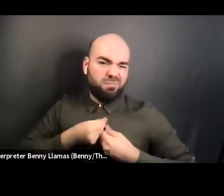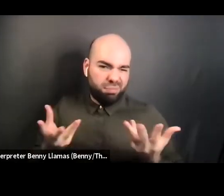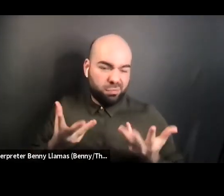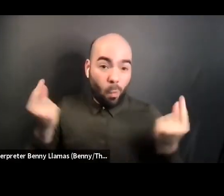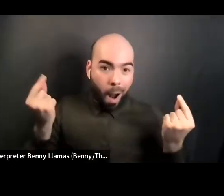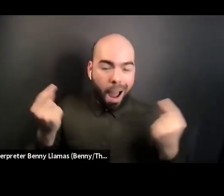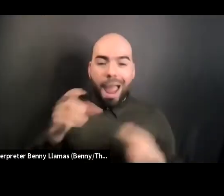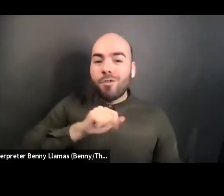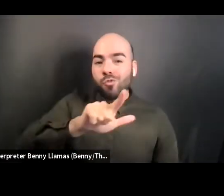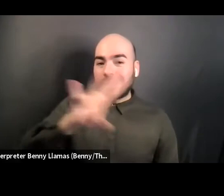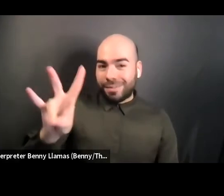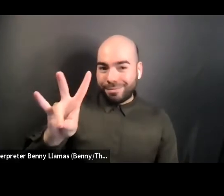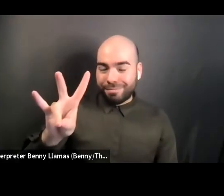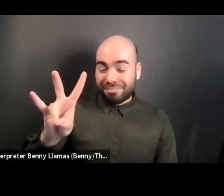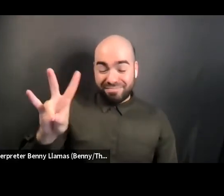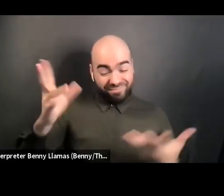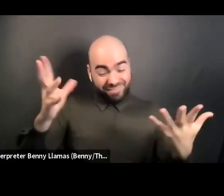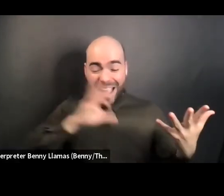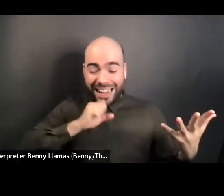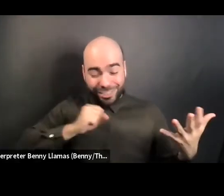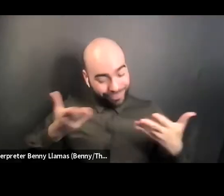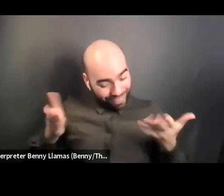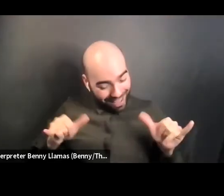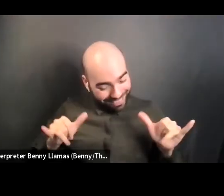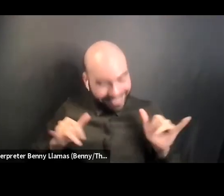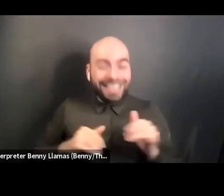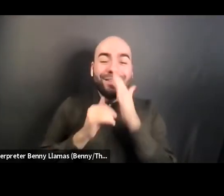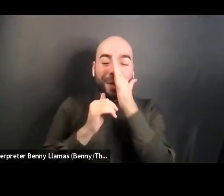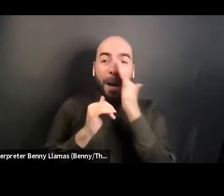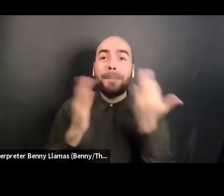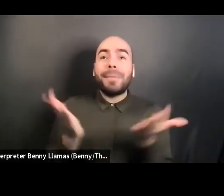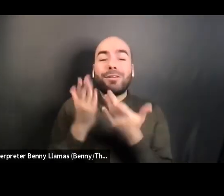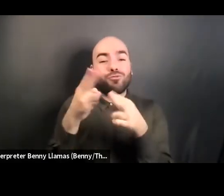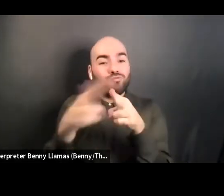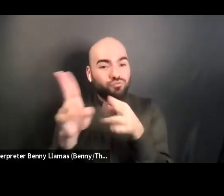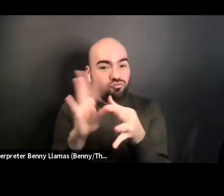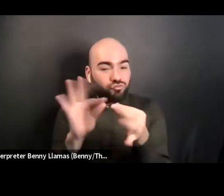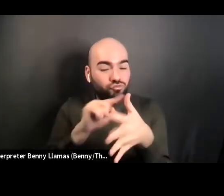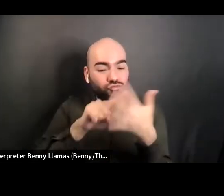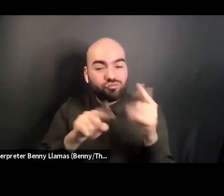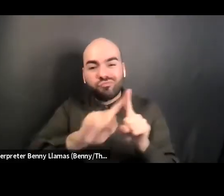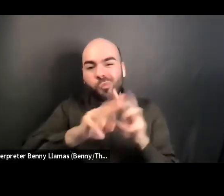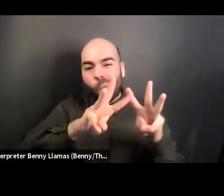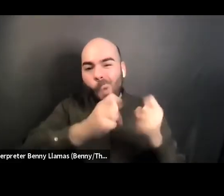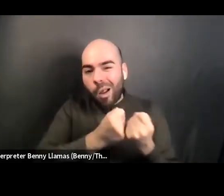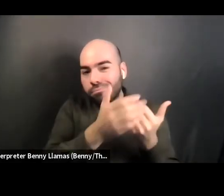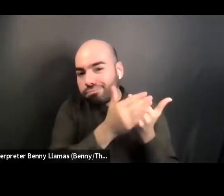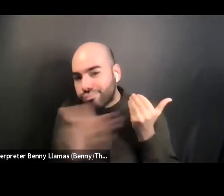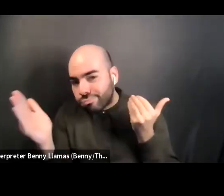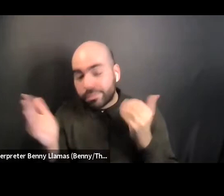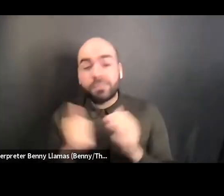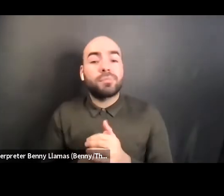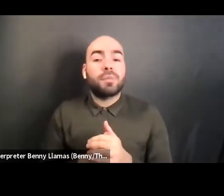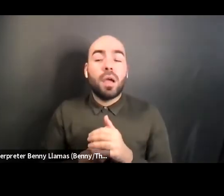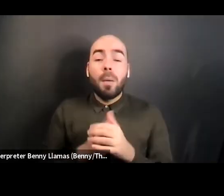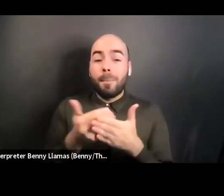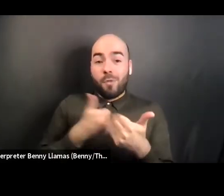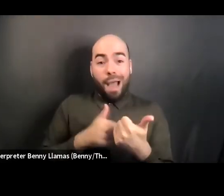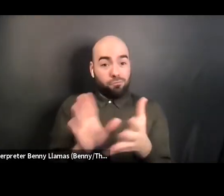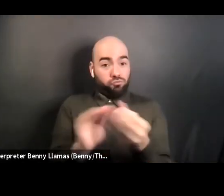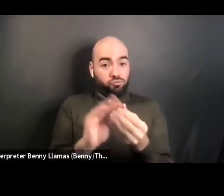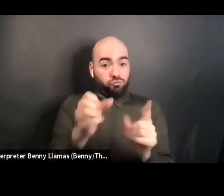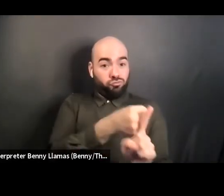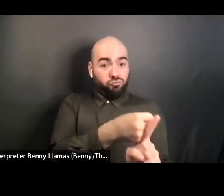So that's our age. I am just here to briefly tell you about the other sessions we have programmed for you today. But before I do, I want